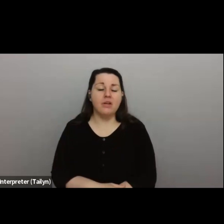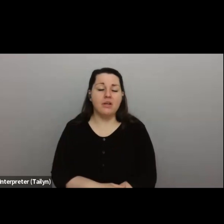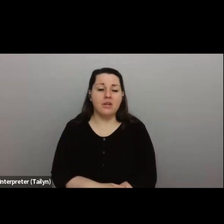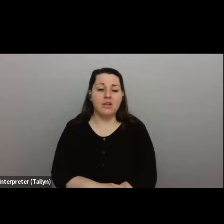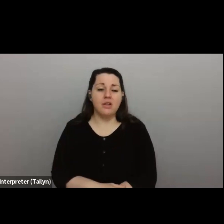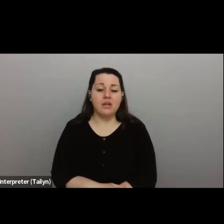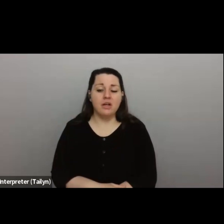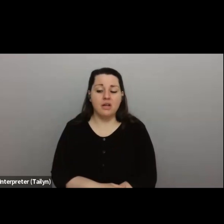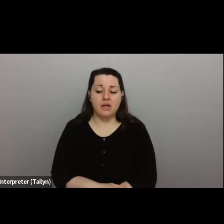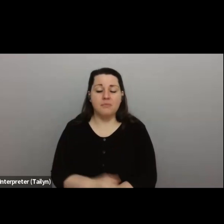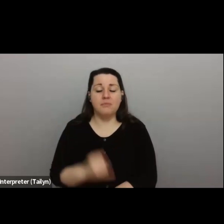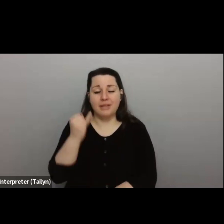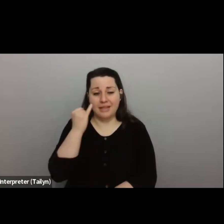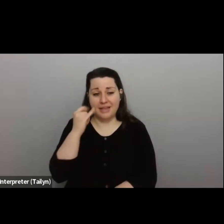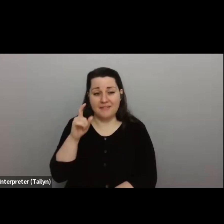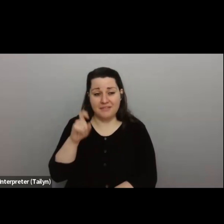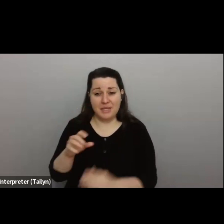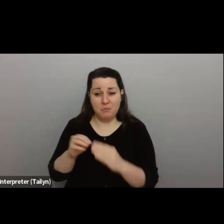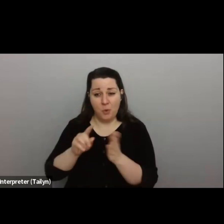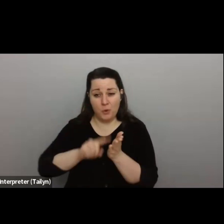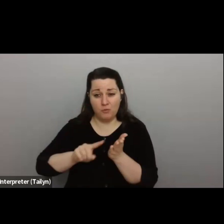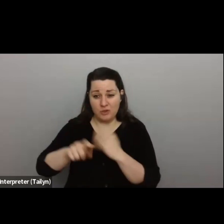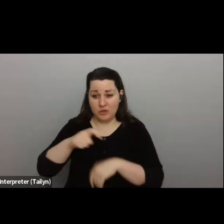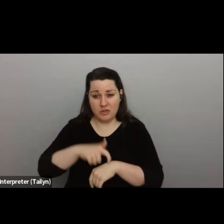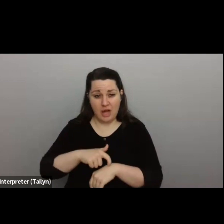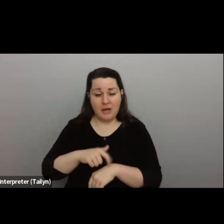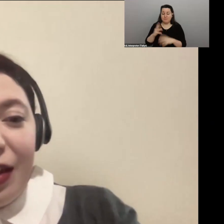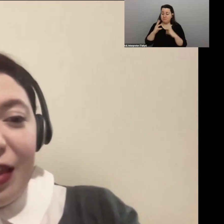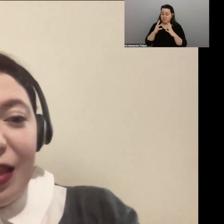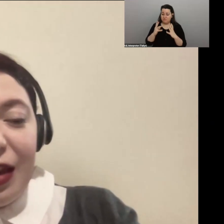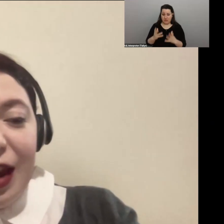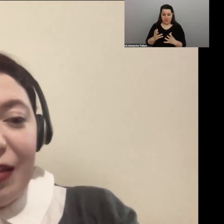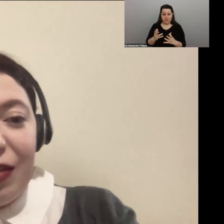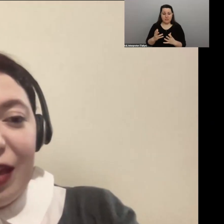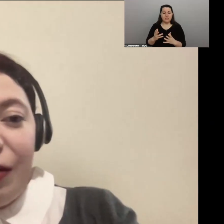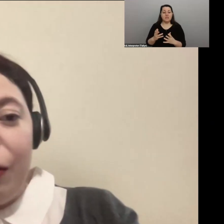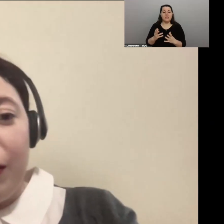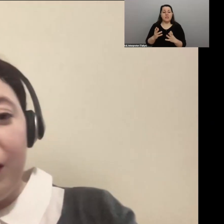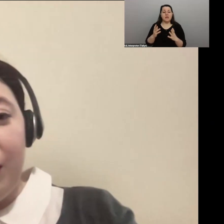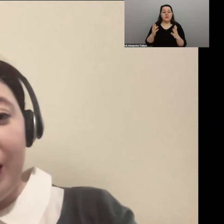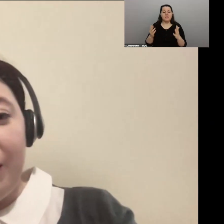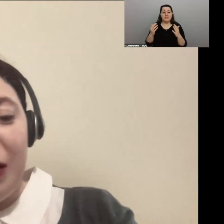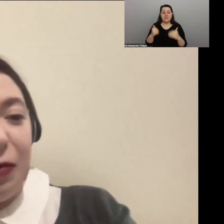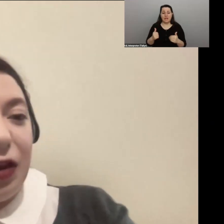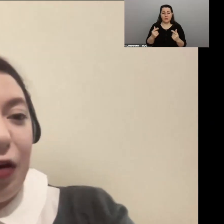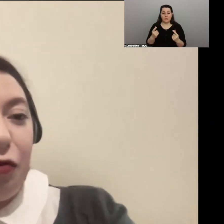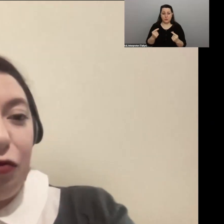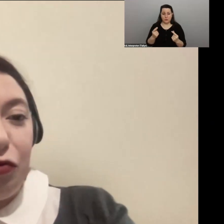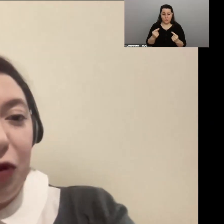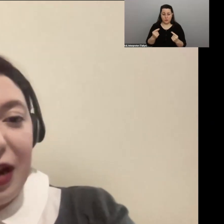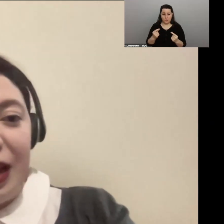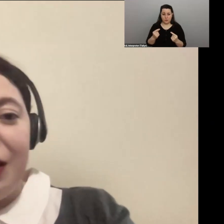if you need more time to research, that's entirely fine. The next thing we're doing for people that